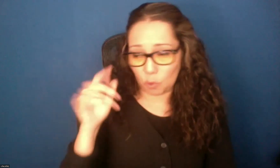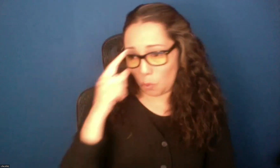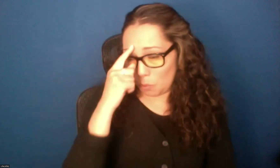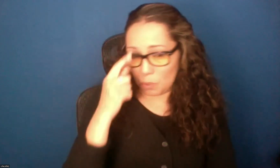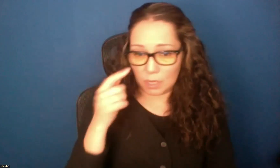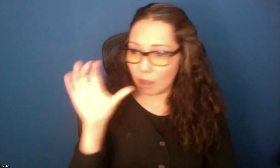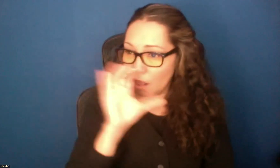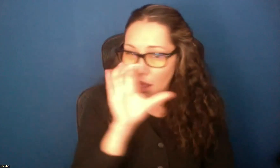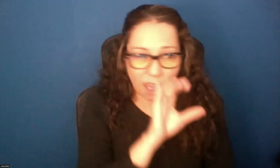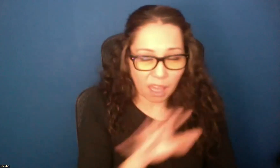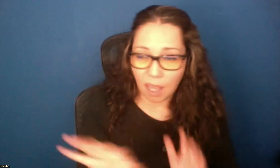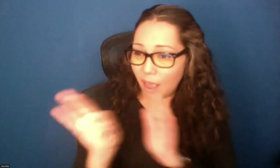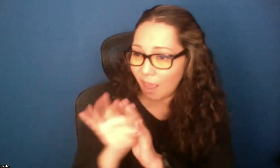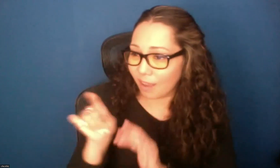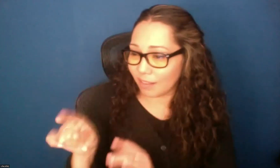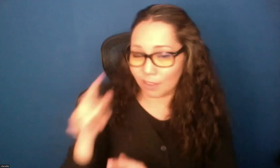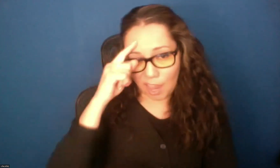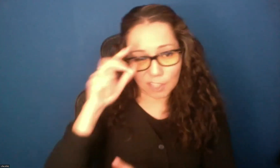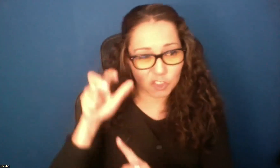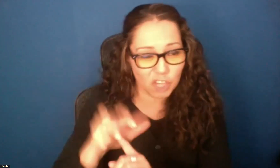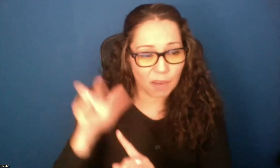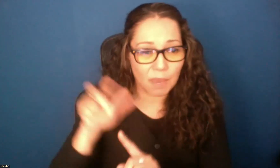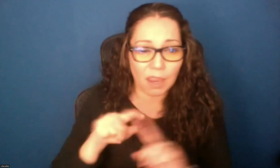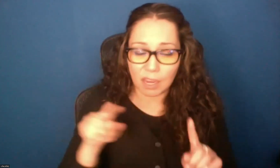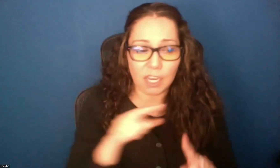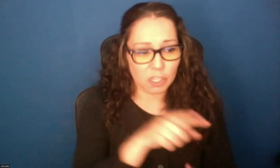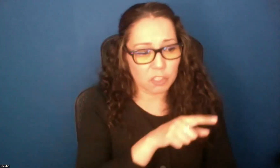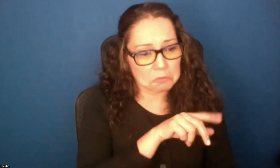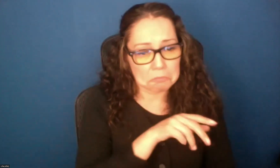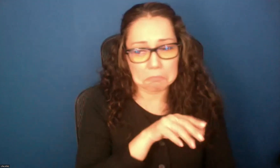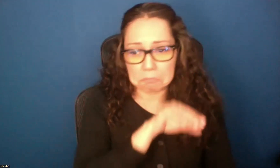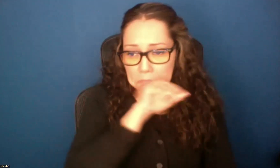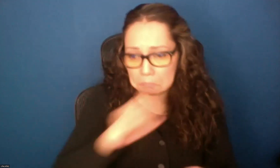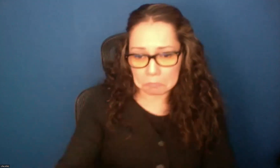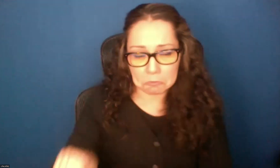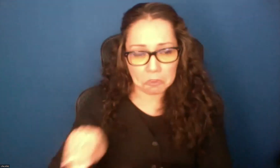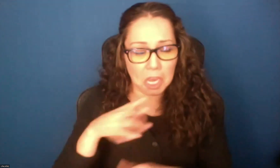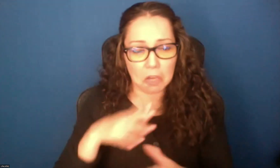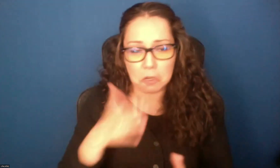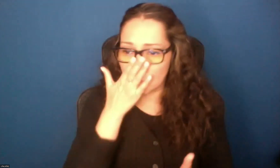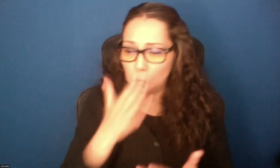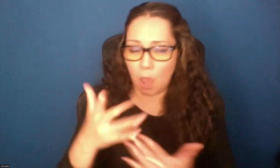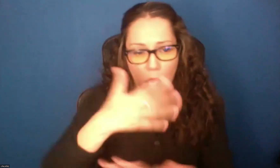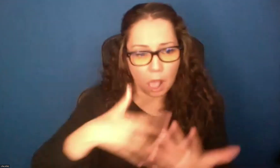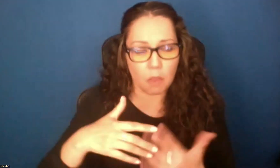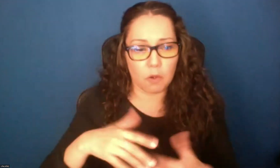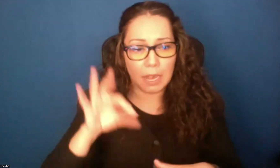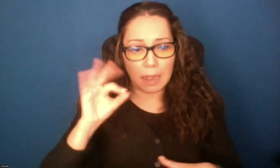And she did well there. She was very social. Even though she was 99, she was ambulatory with a walker.